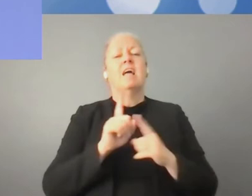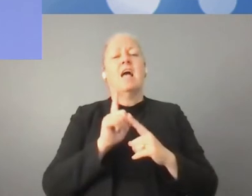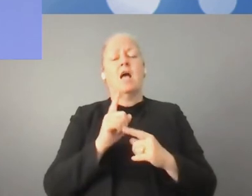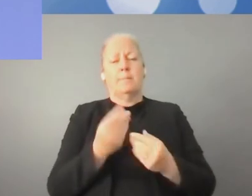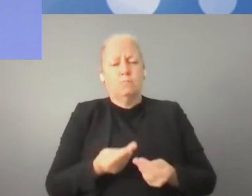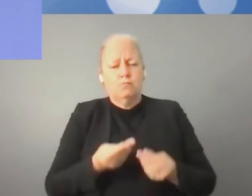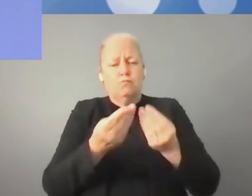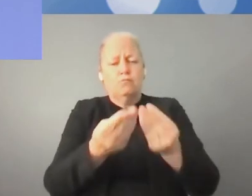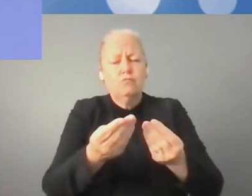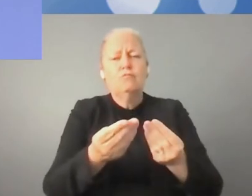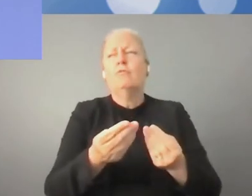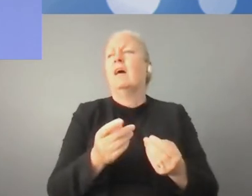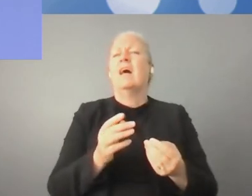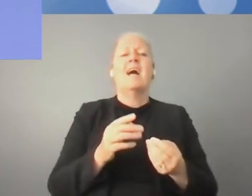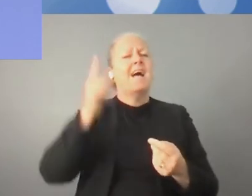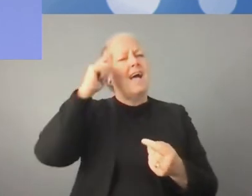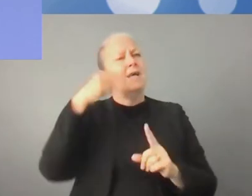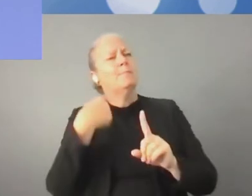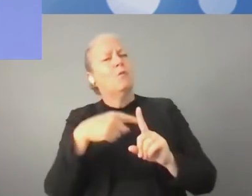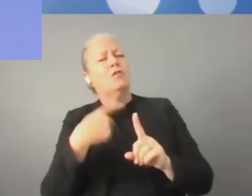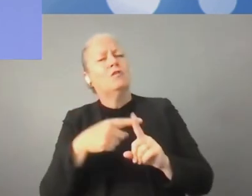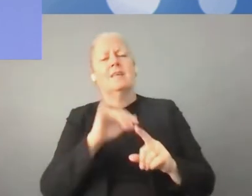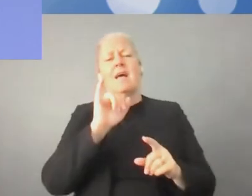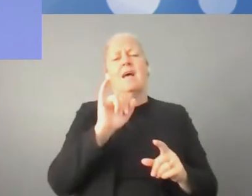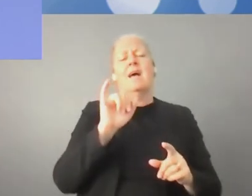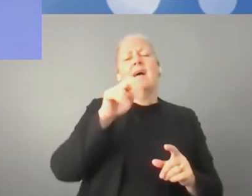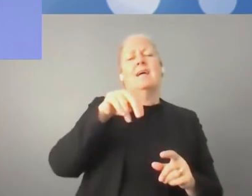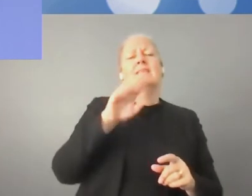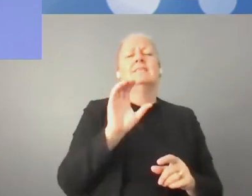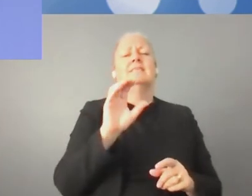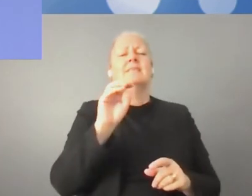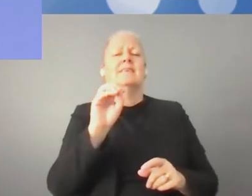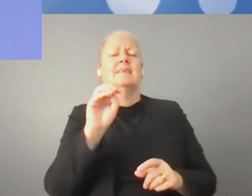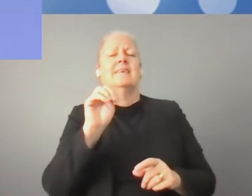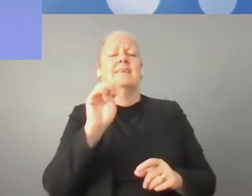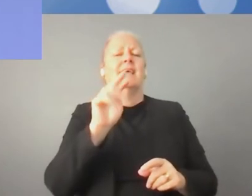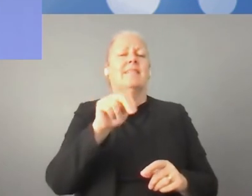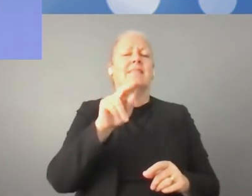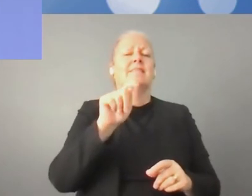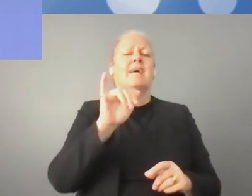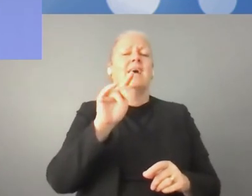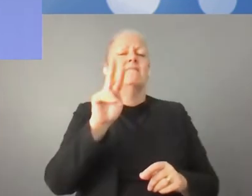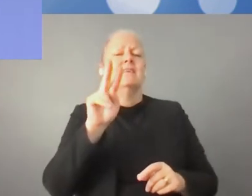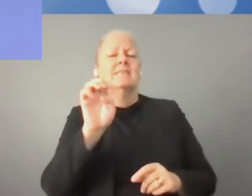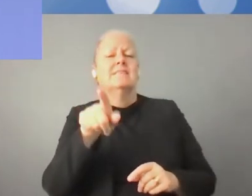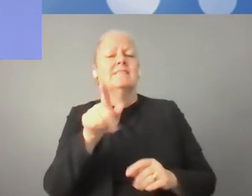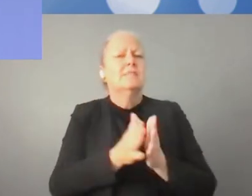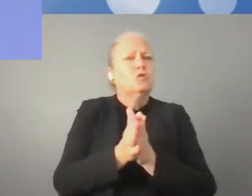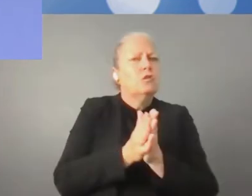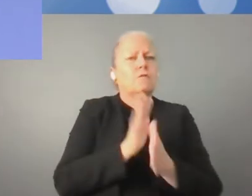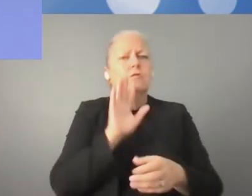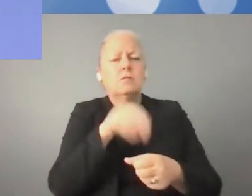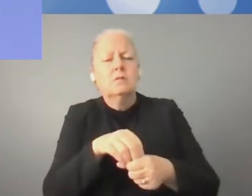as subsidies or requirements for qualifying for some of the support programs some of the things that we do in in